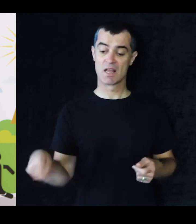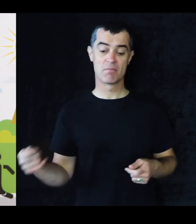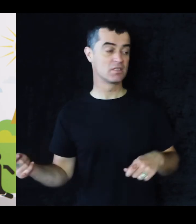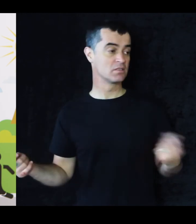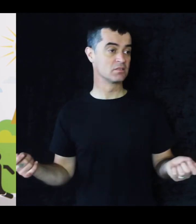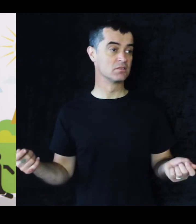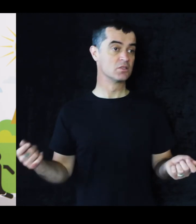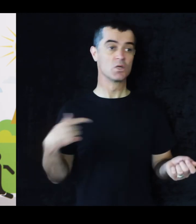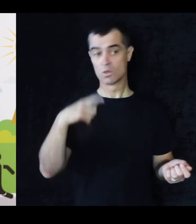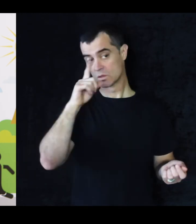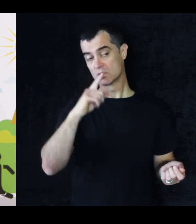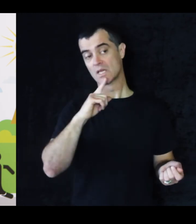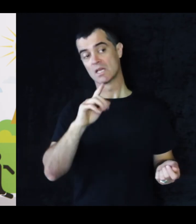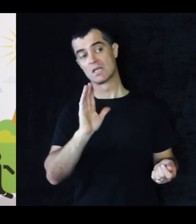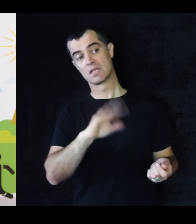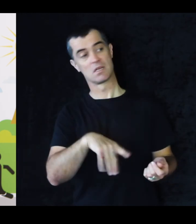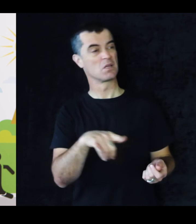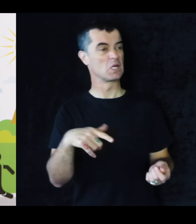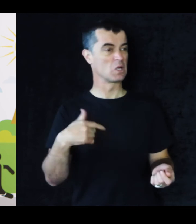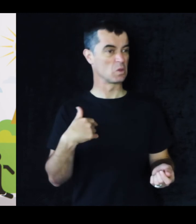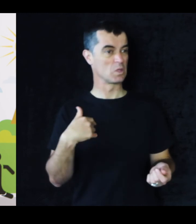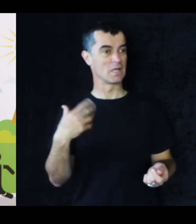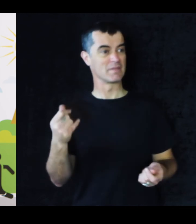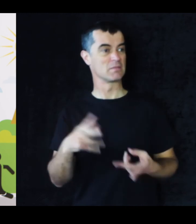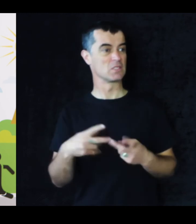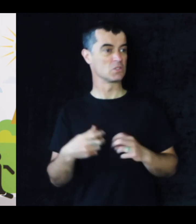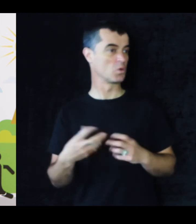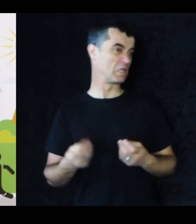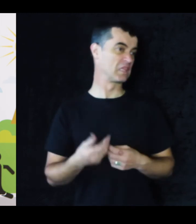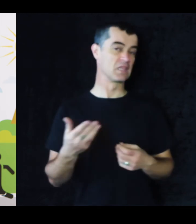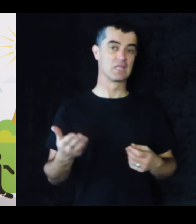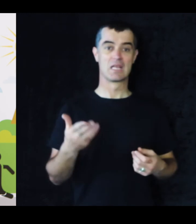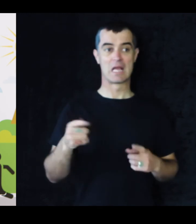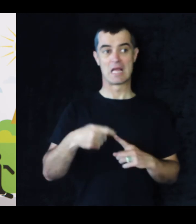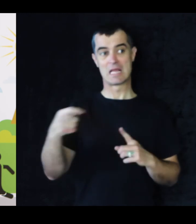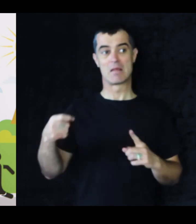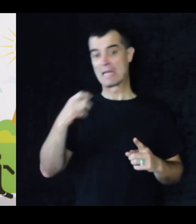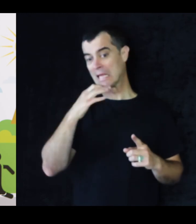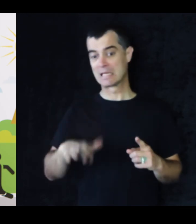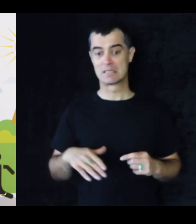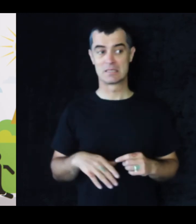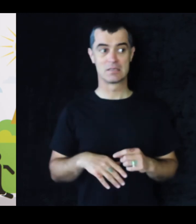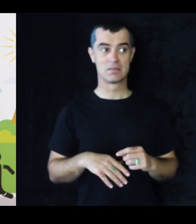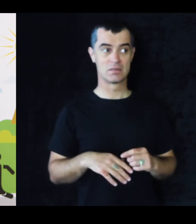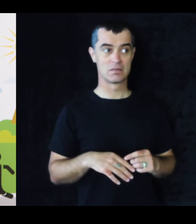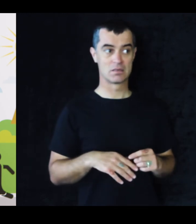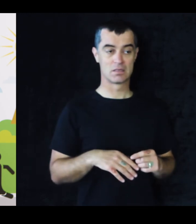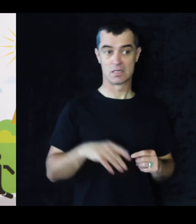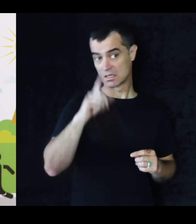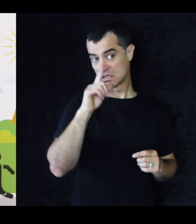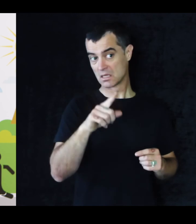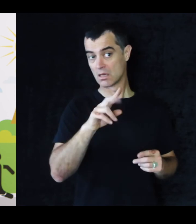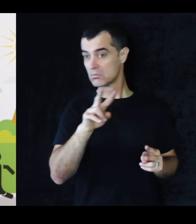and we could have neighbours that we could say to them, look, we're having some issues with the neighbourhood